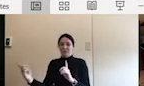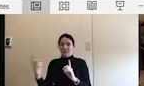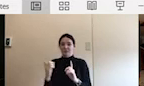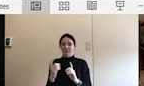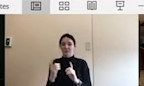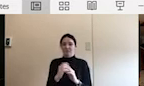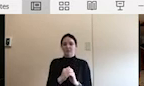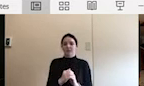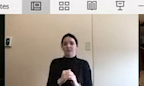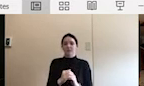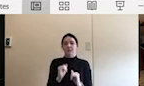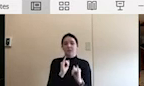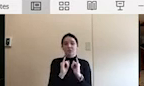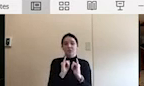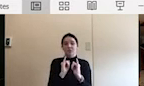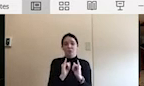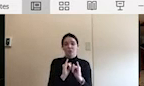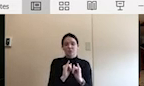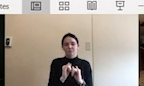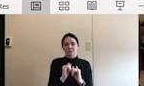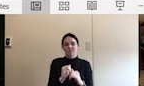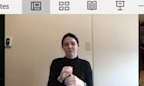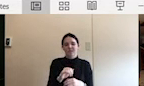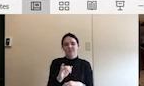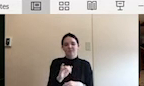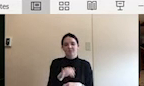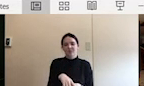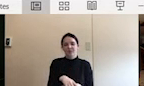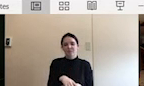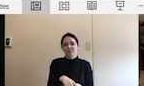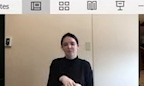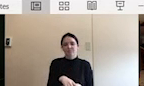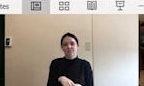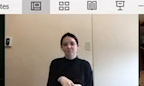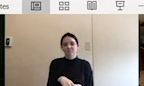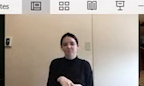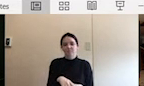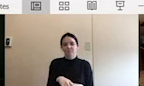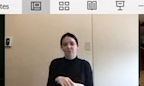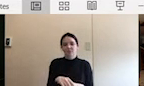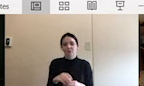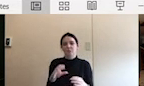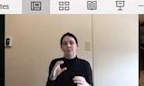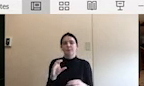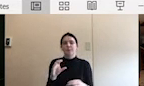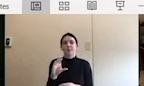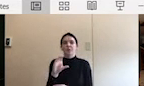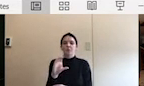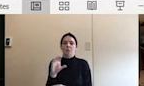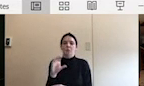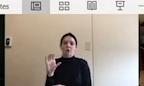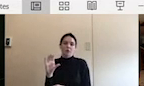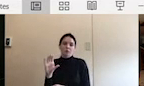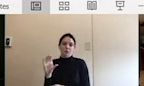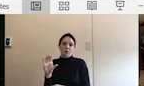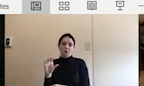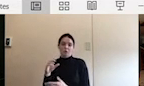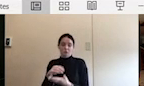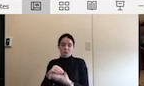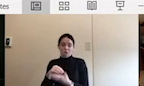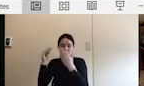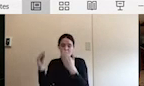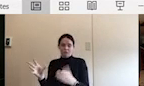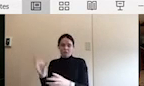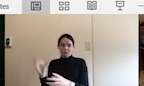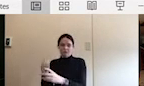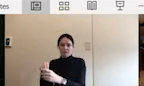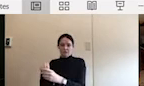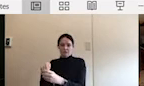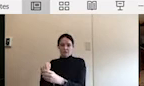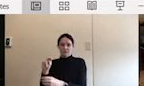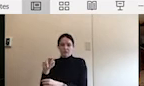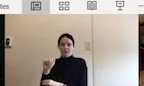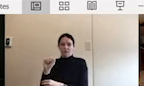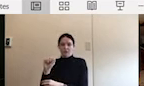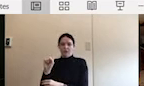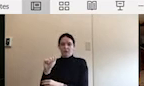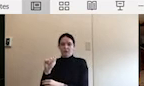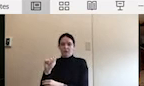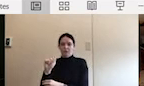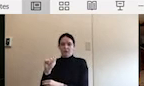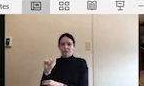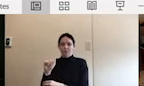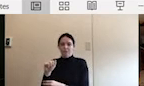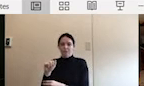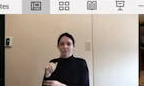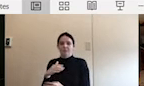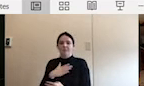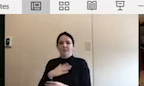of sorts. So that's their pipeline to get community college students involved in NASA research, right? And a